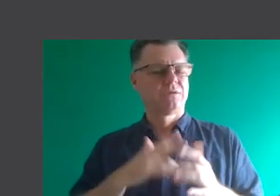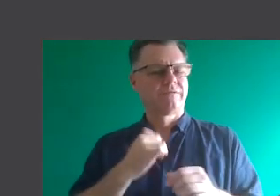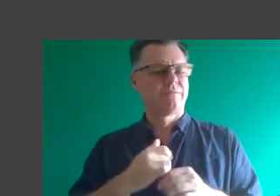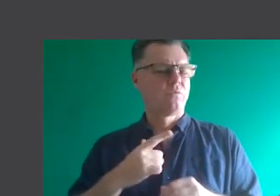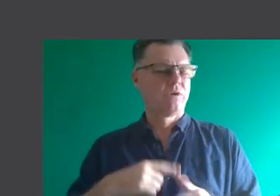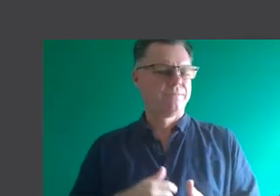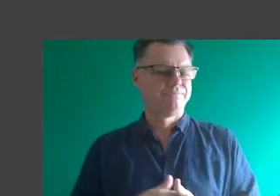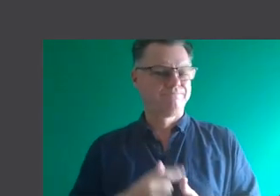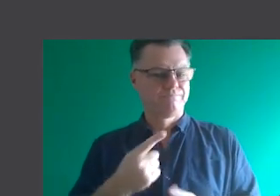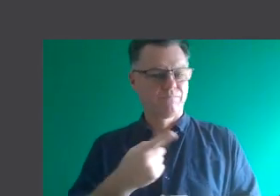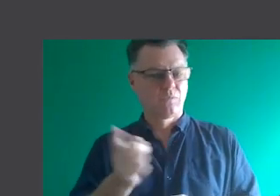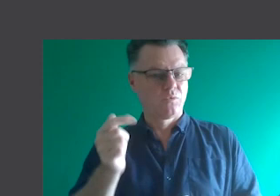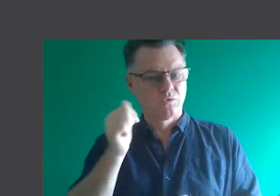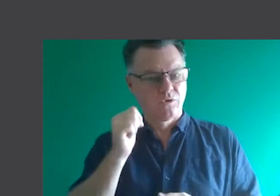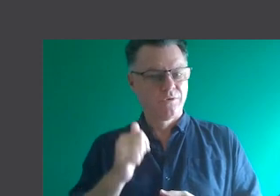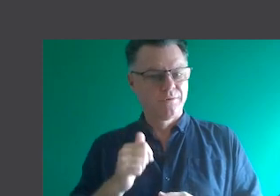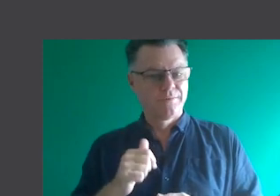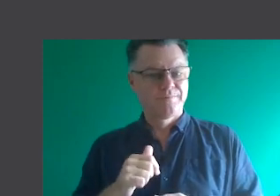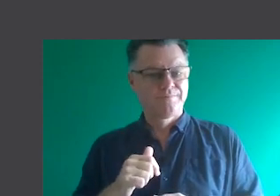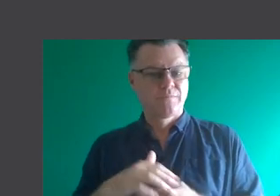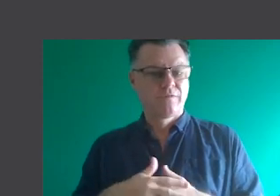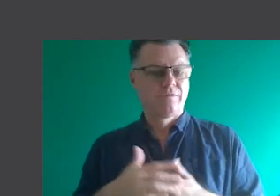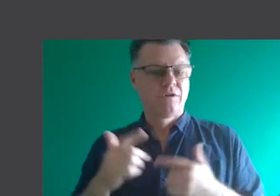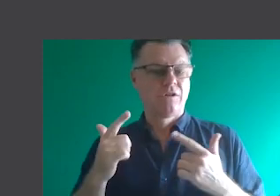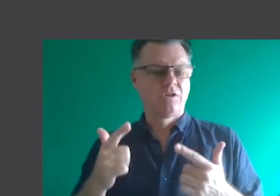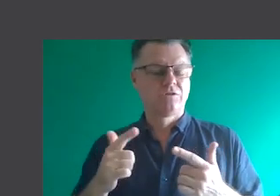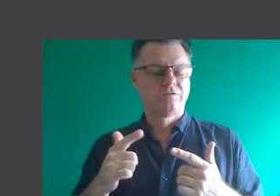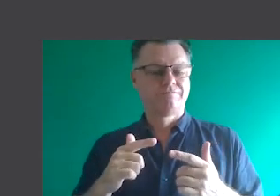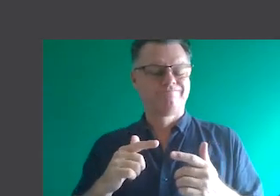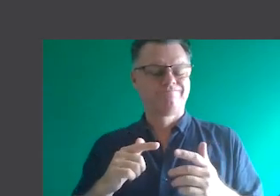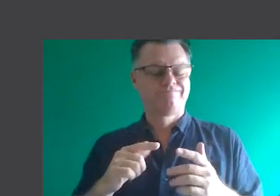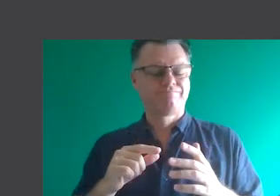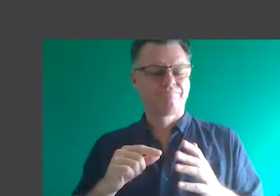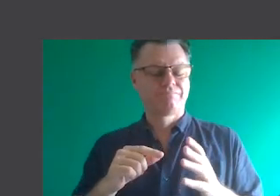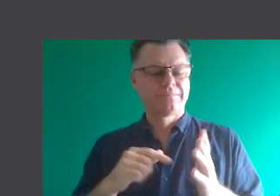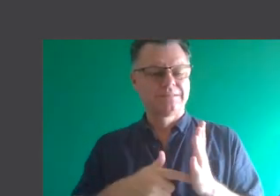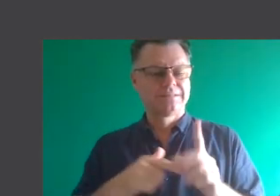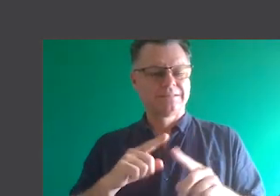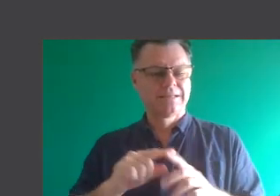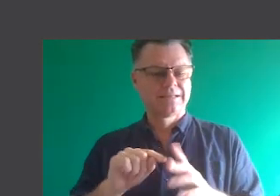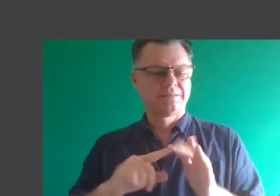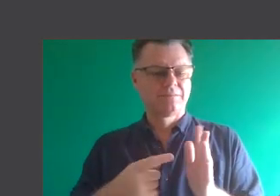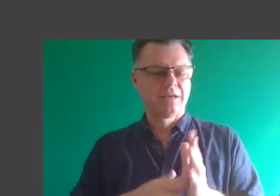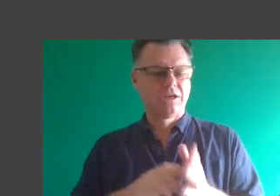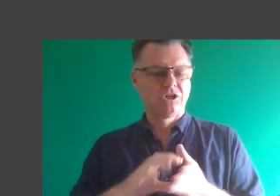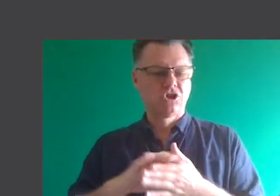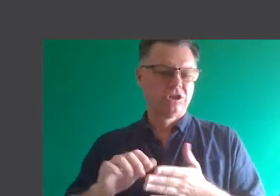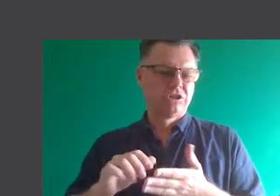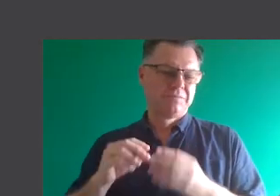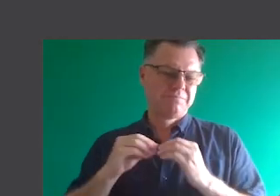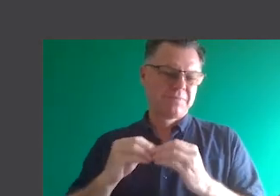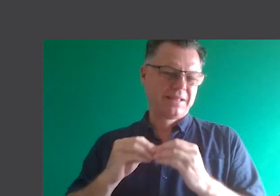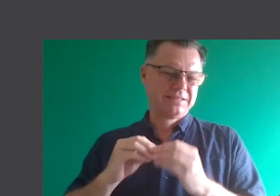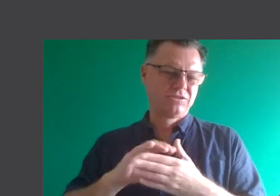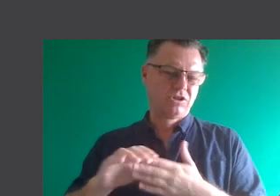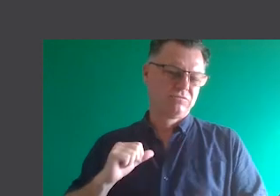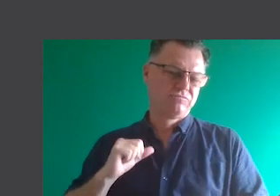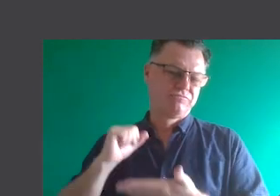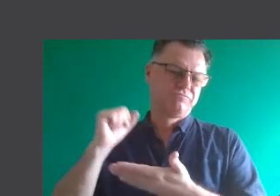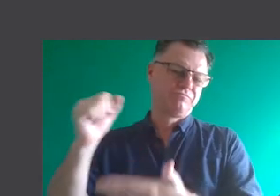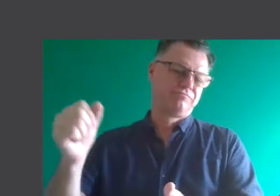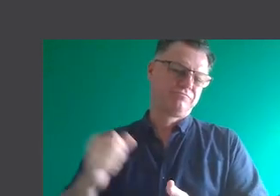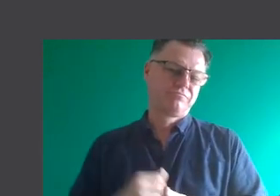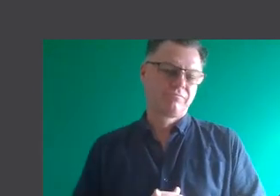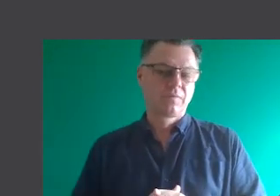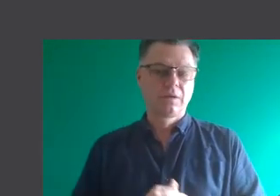So why was this an area of interest? Well, obviously, everyone knows about the large amounts of public money that's being spent in